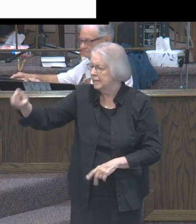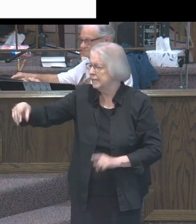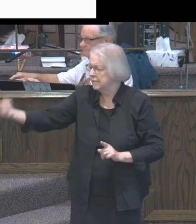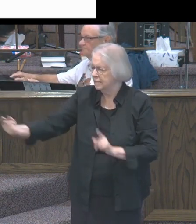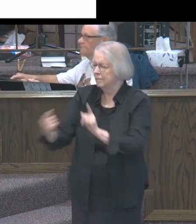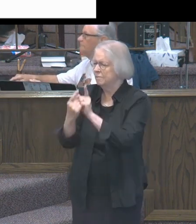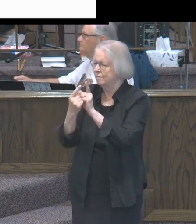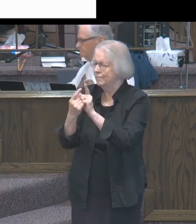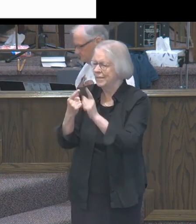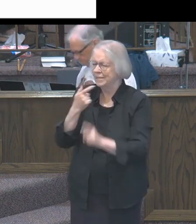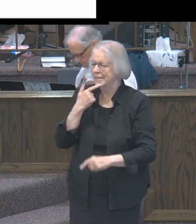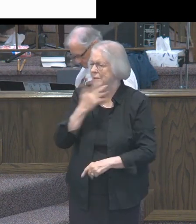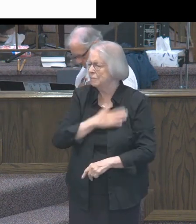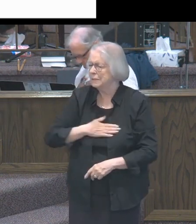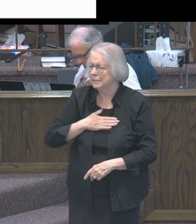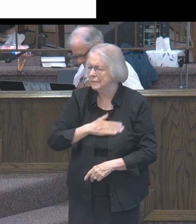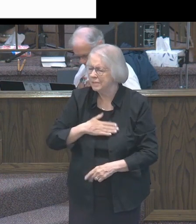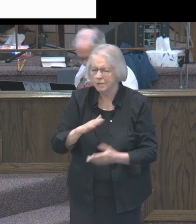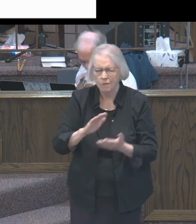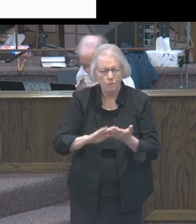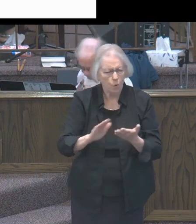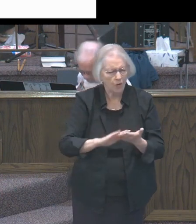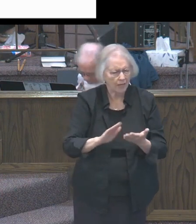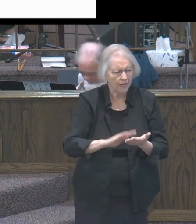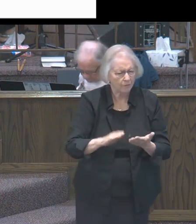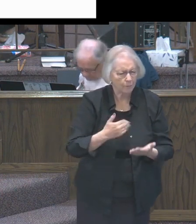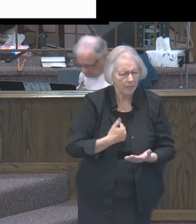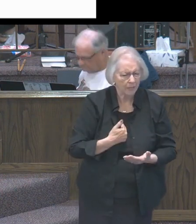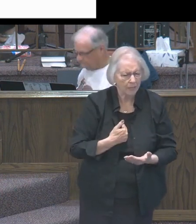and that they would do their part